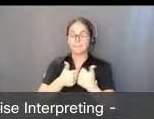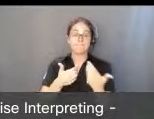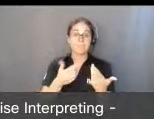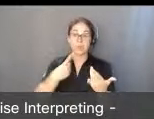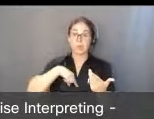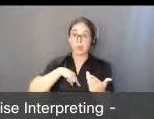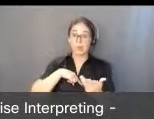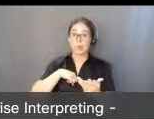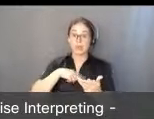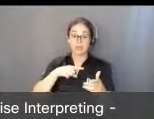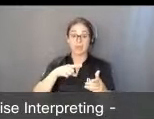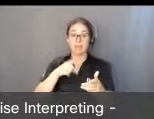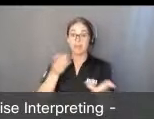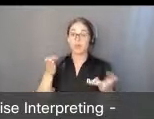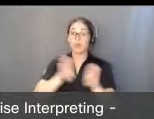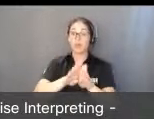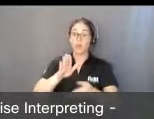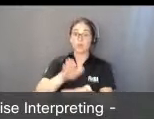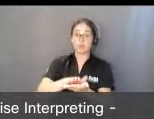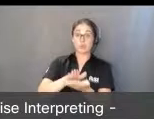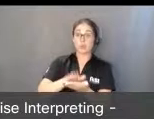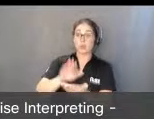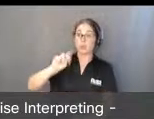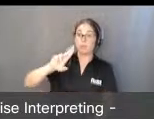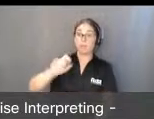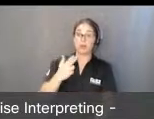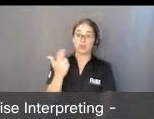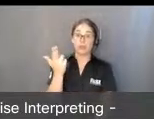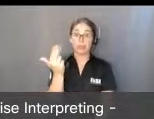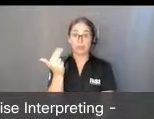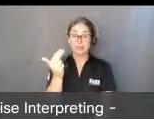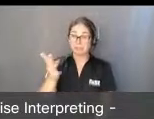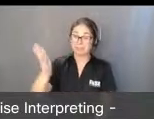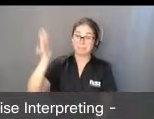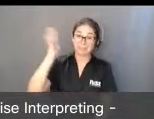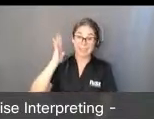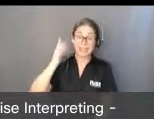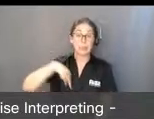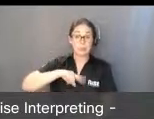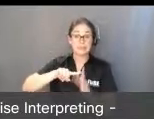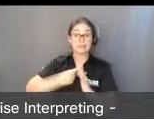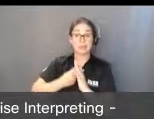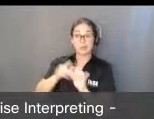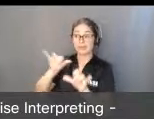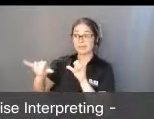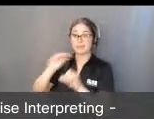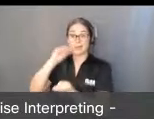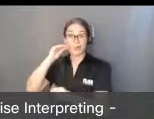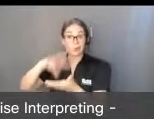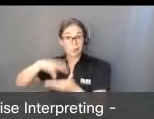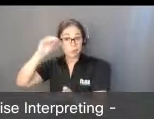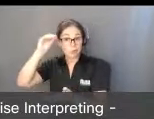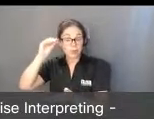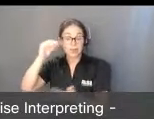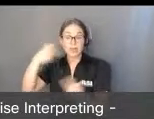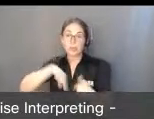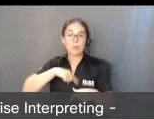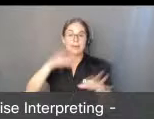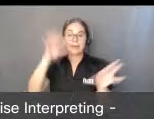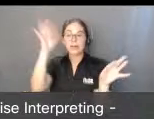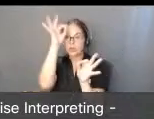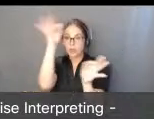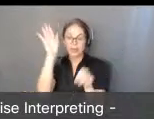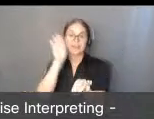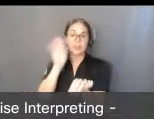March 13th and we closed our schools and started distance learning that we start school